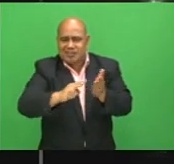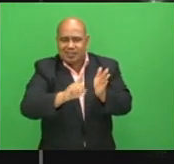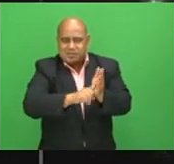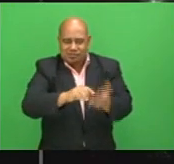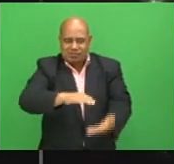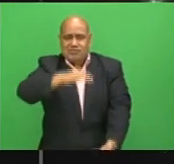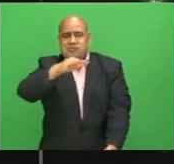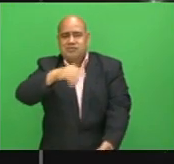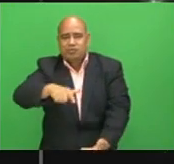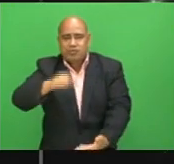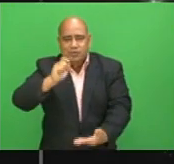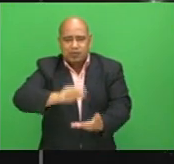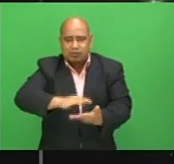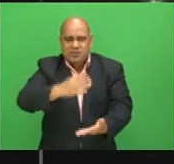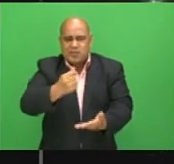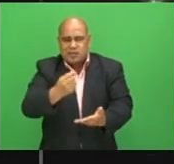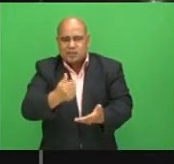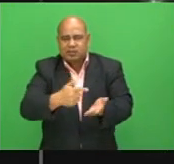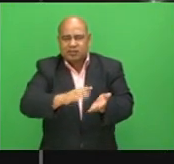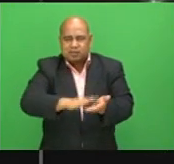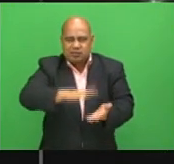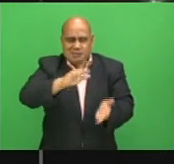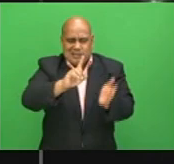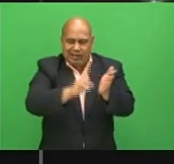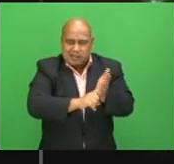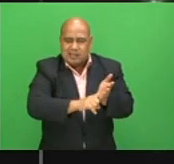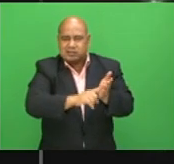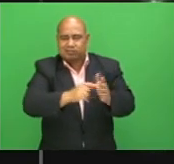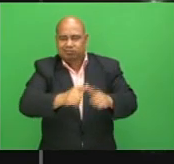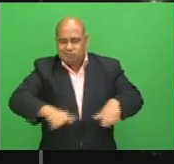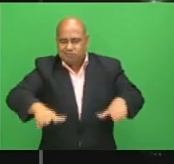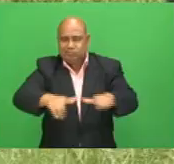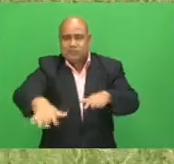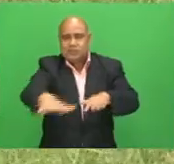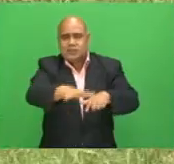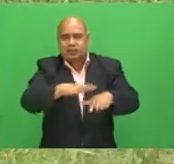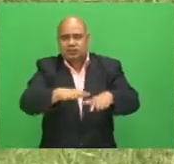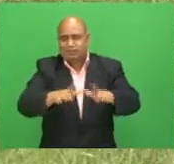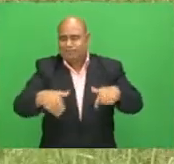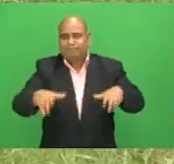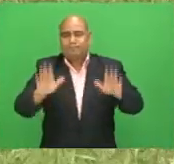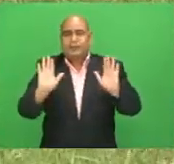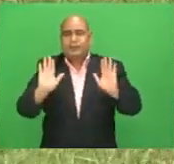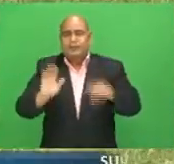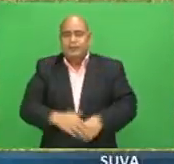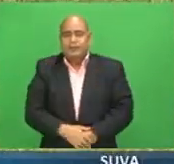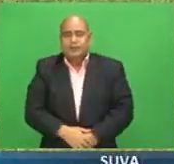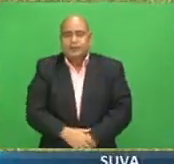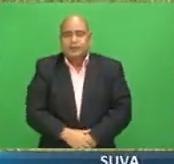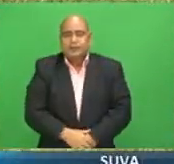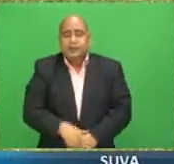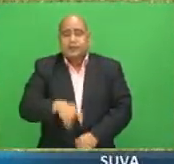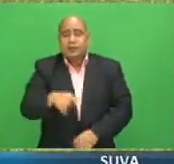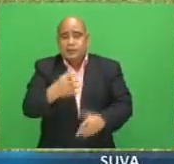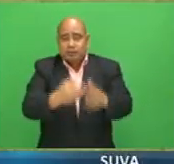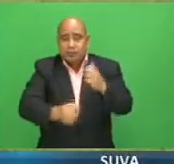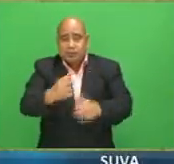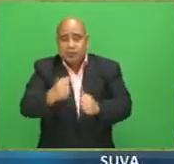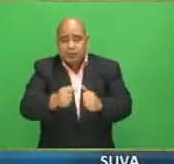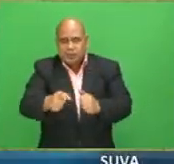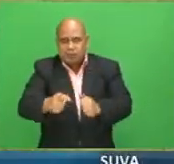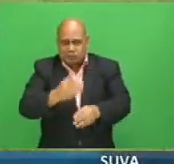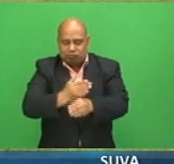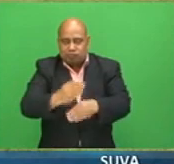is around 7 million litres only. Kritika Kumar reports. Milk production continues to be a major challenge